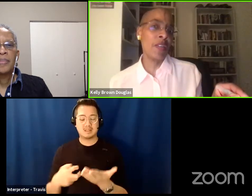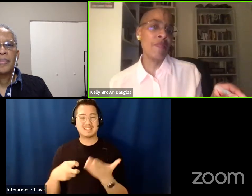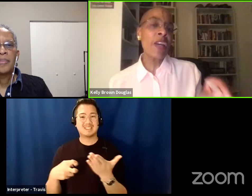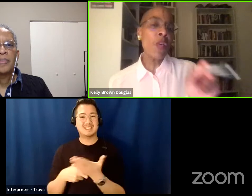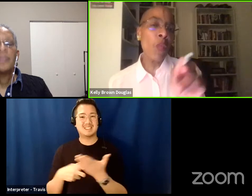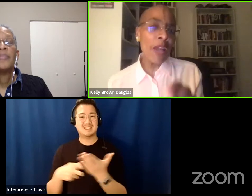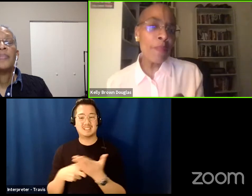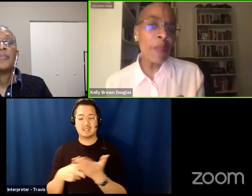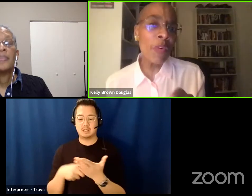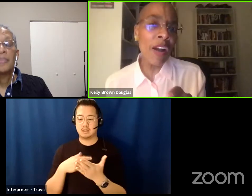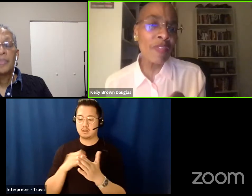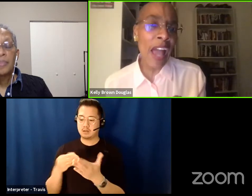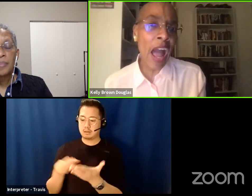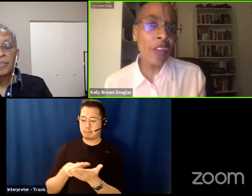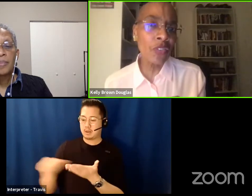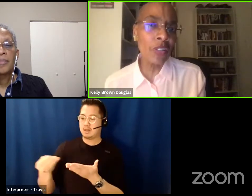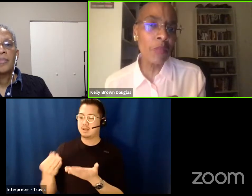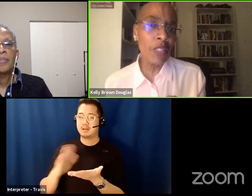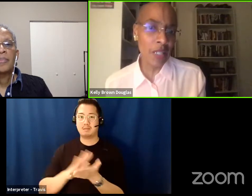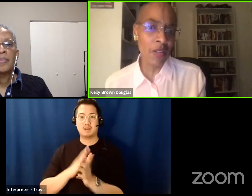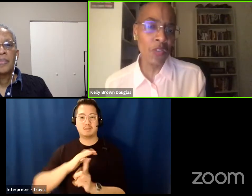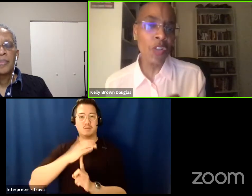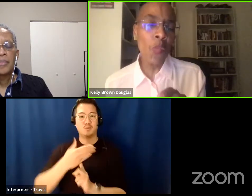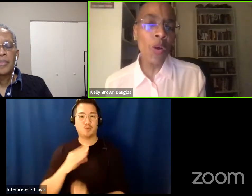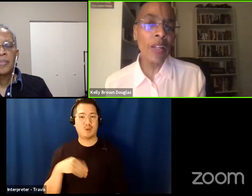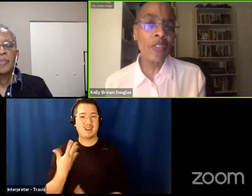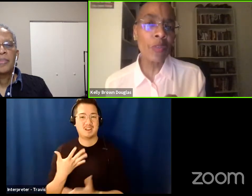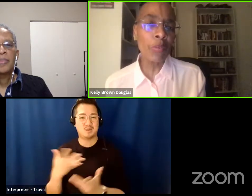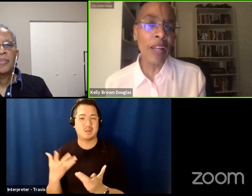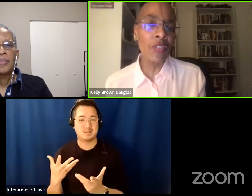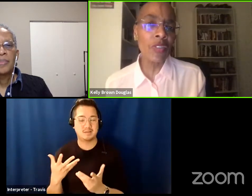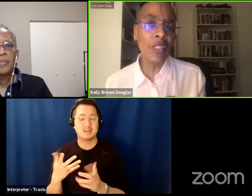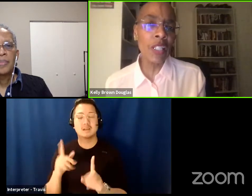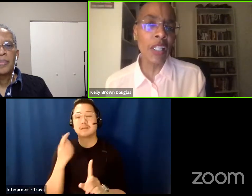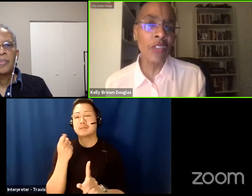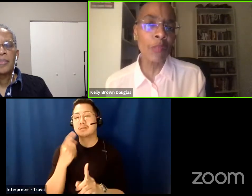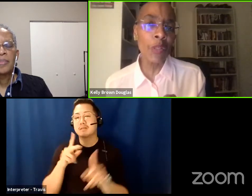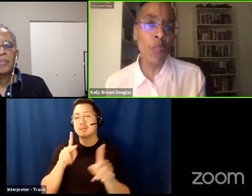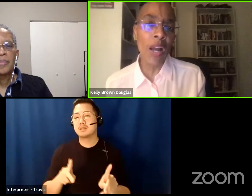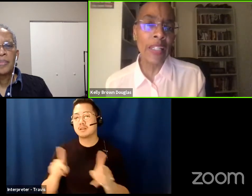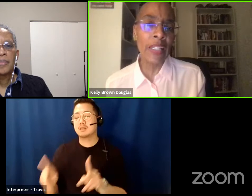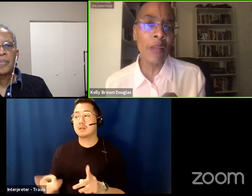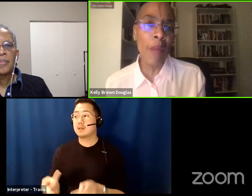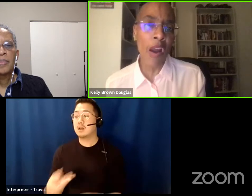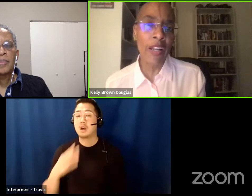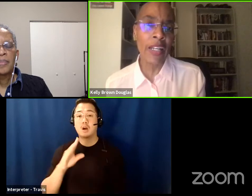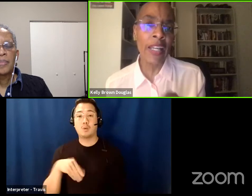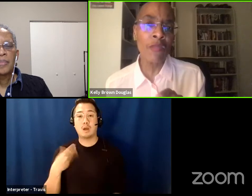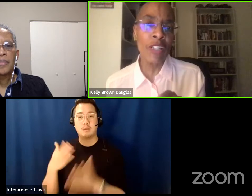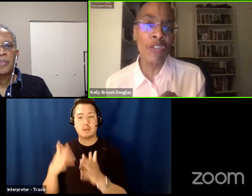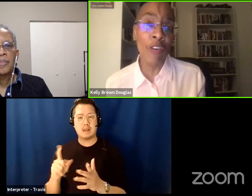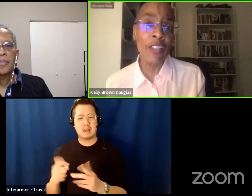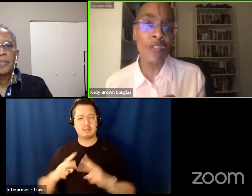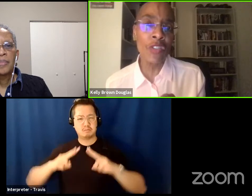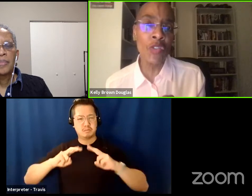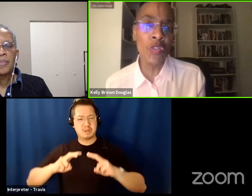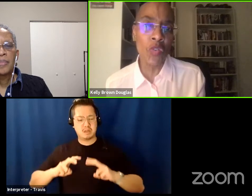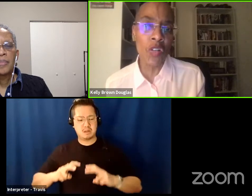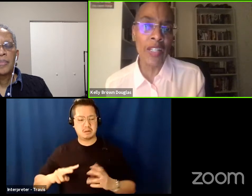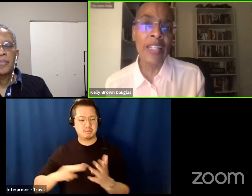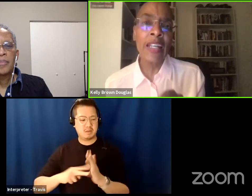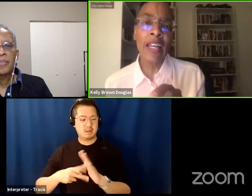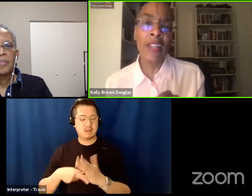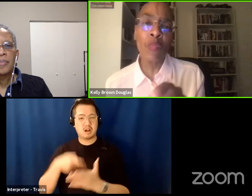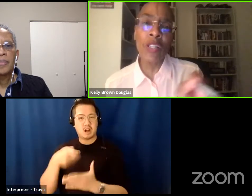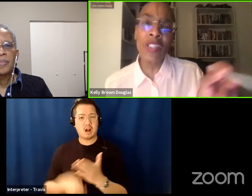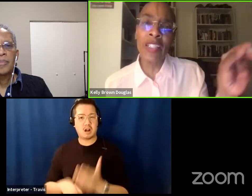in America? White people have to ask themselves, what is the price of the ticket to be white in America, and retrace the